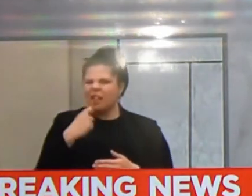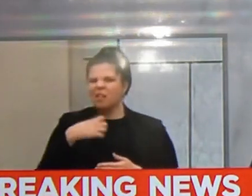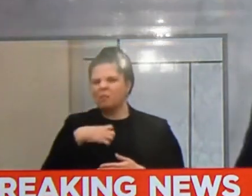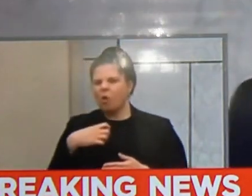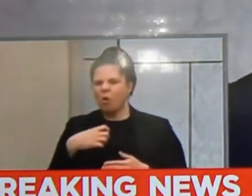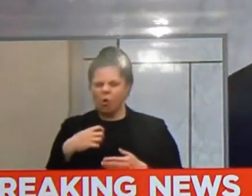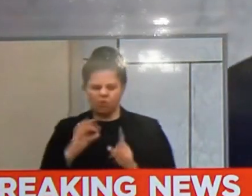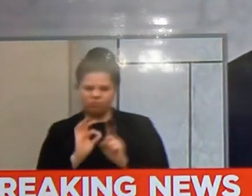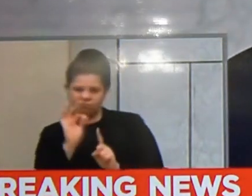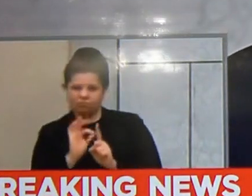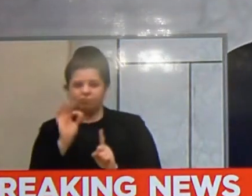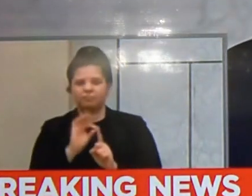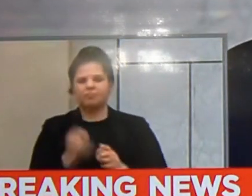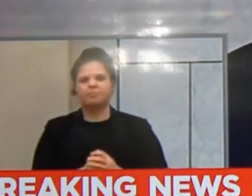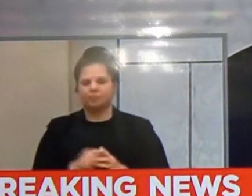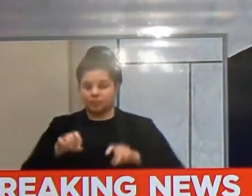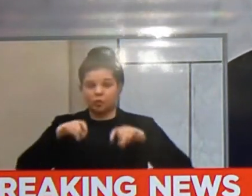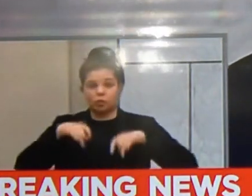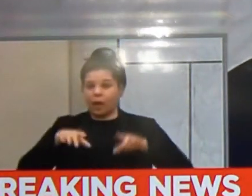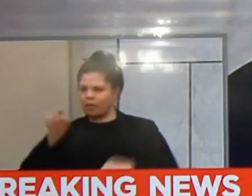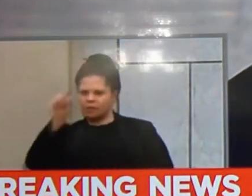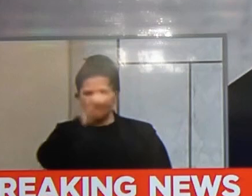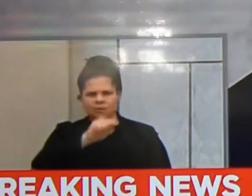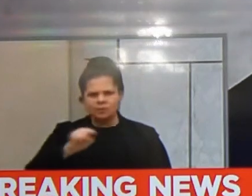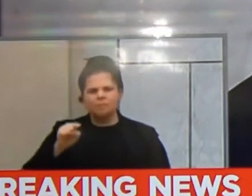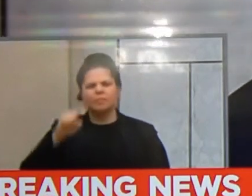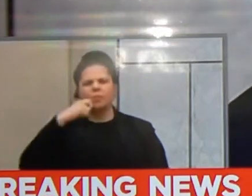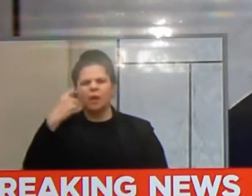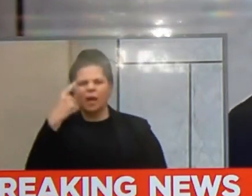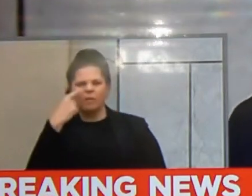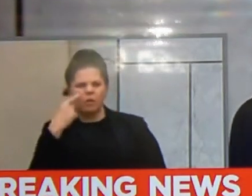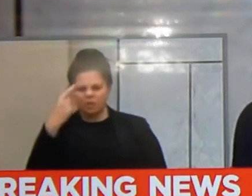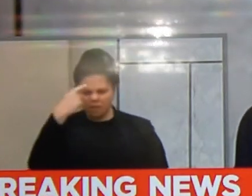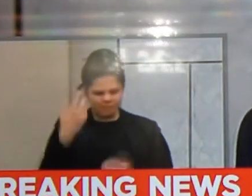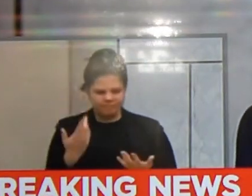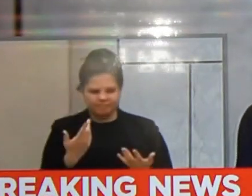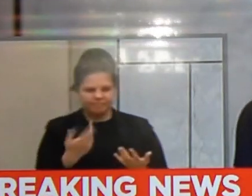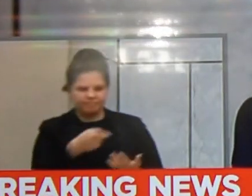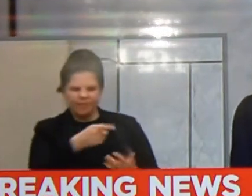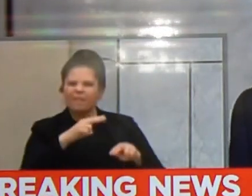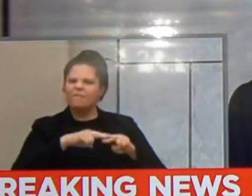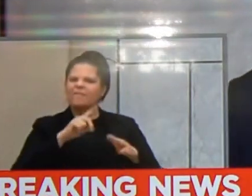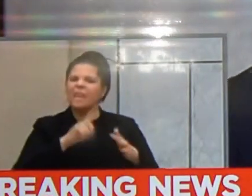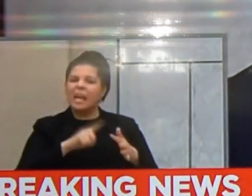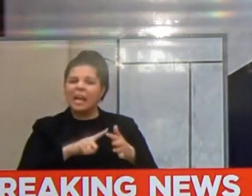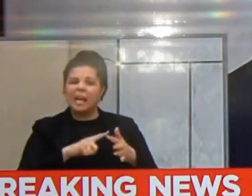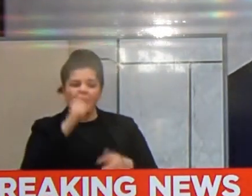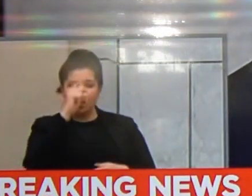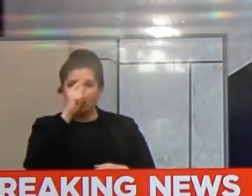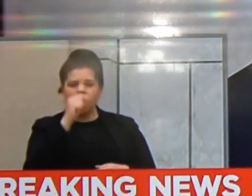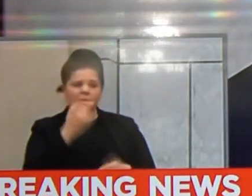those arrangements, be looking to provide various exemptions and waivers and reductions to some of their fees and